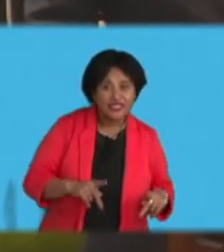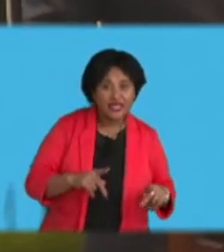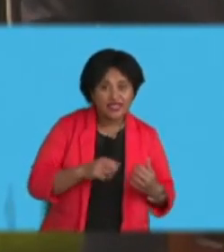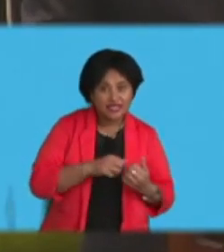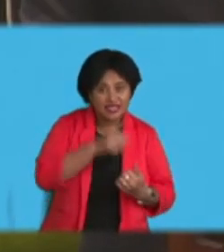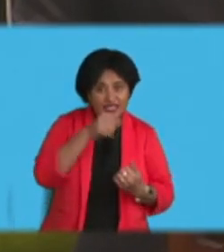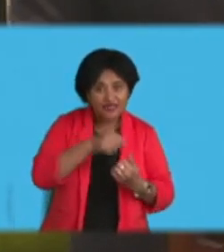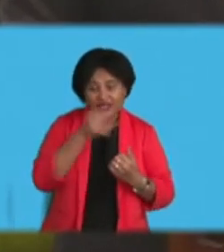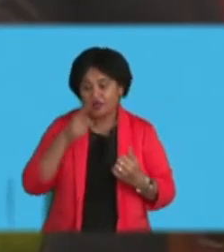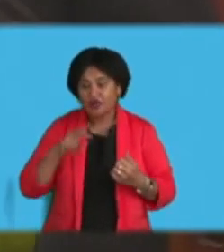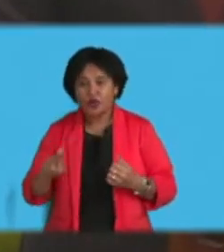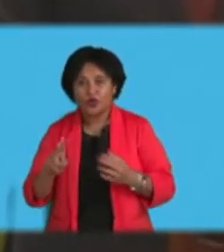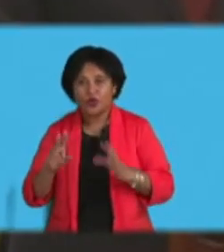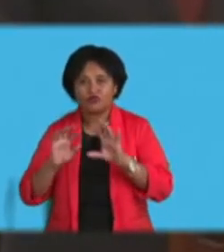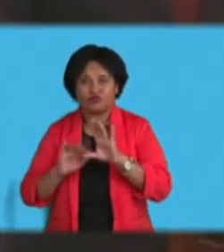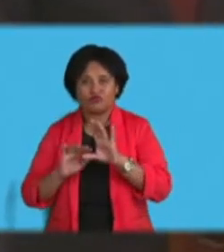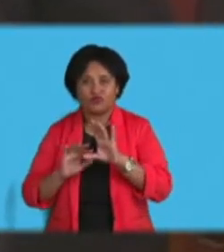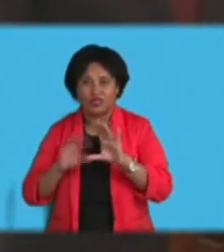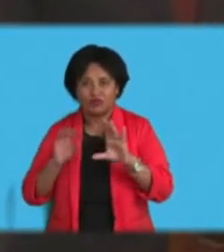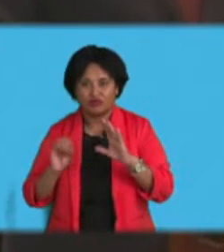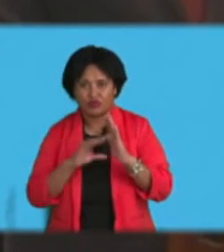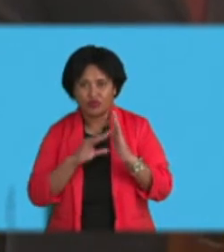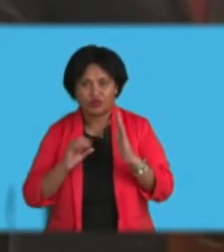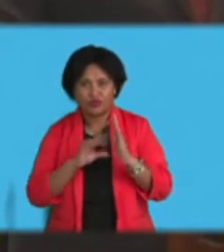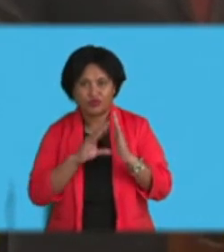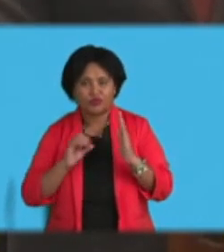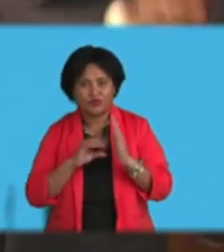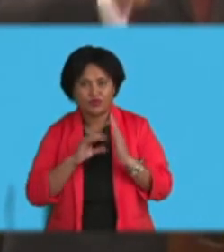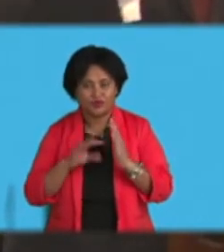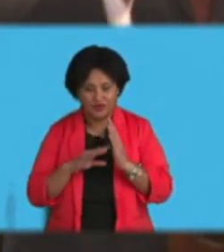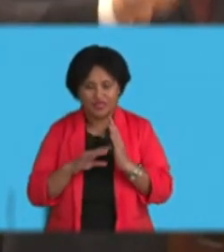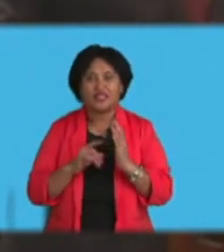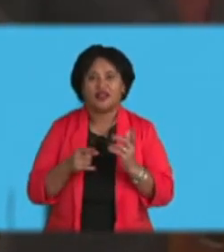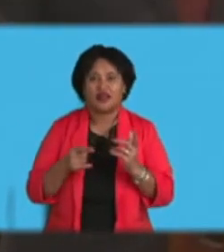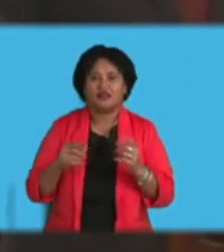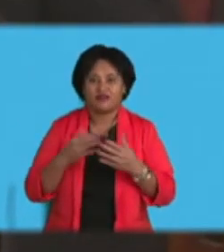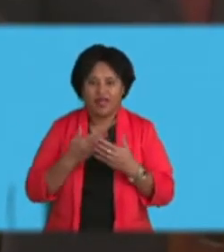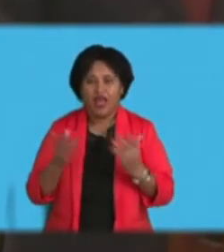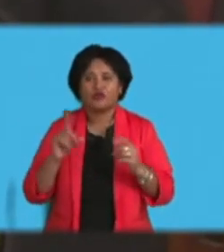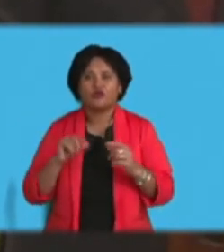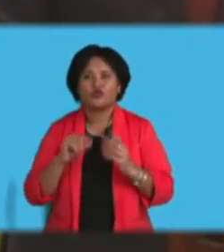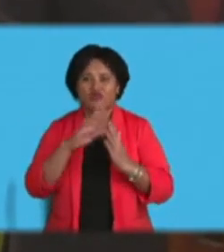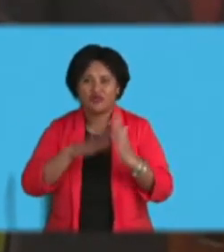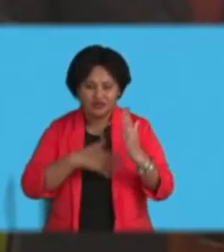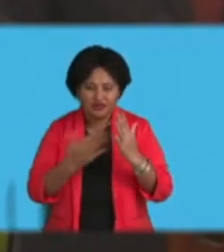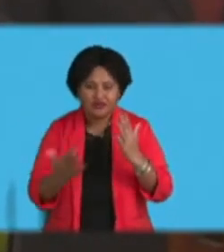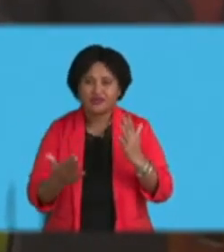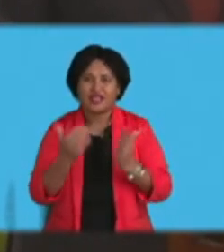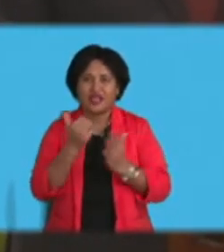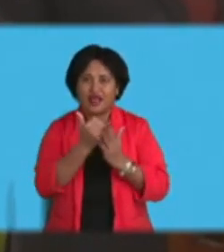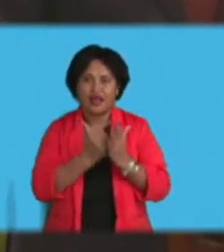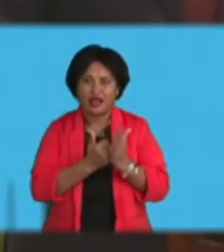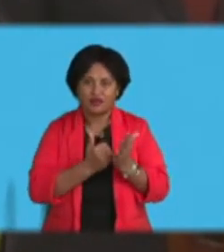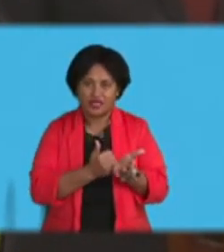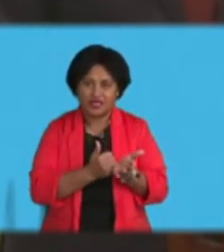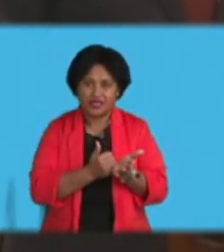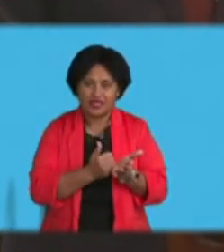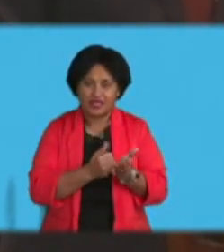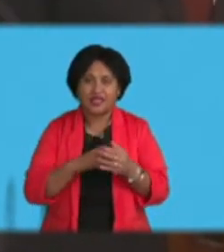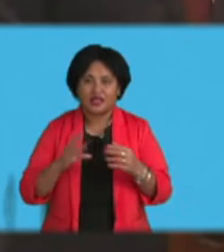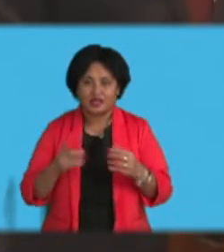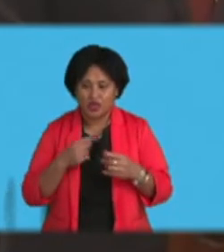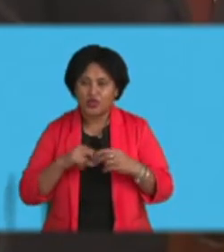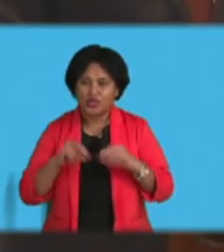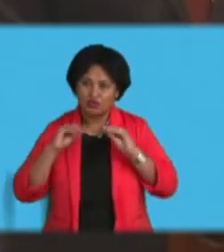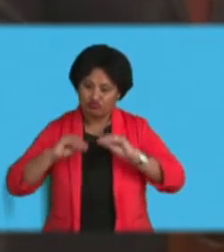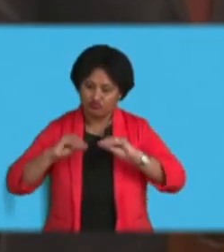electronic bookkeeping. Government securities are currently held in the scrip form. Absence of dematerialization makes it cumbersome to trade in